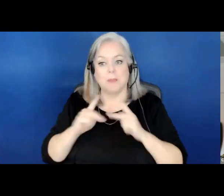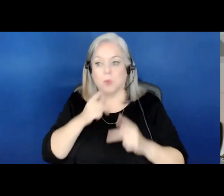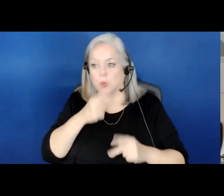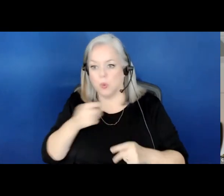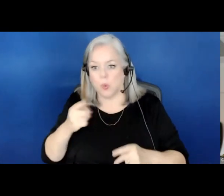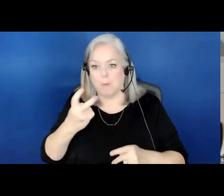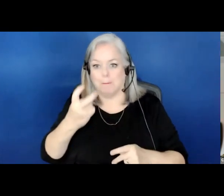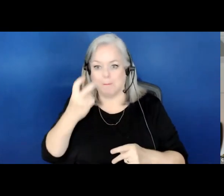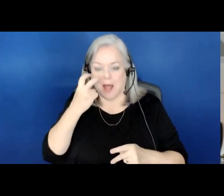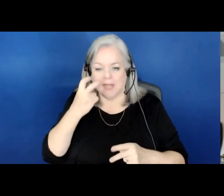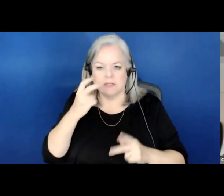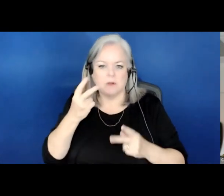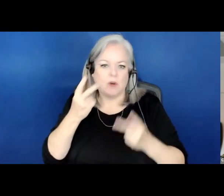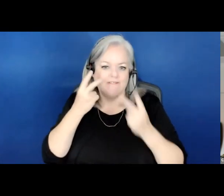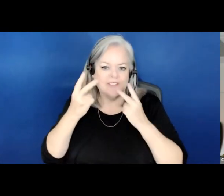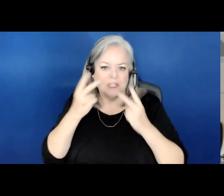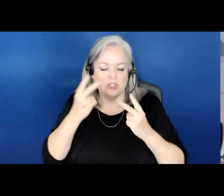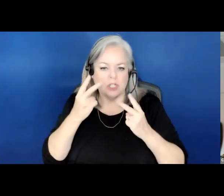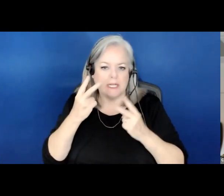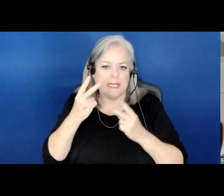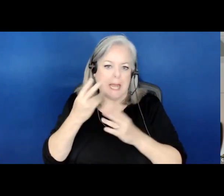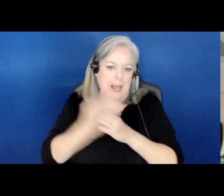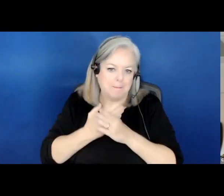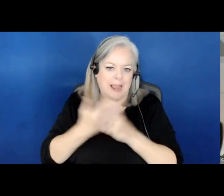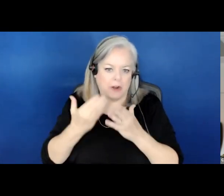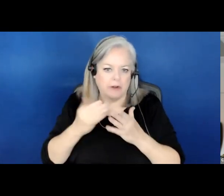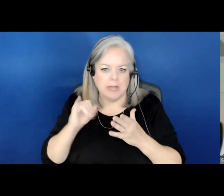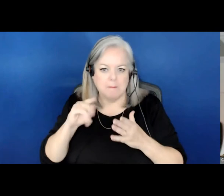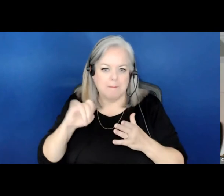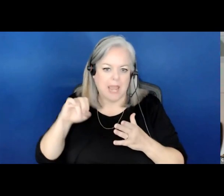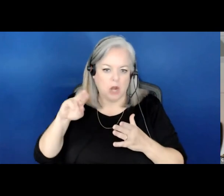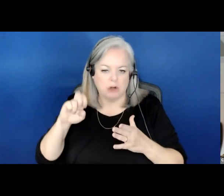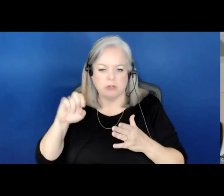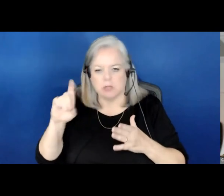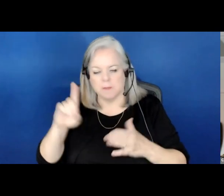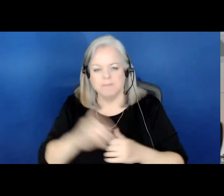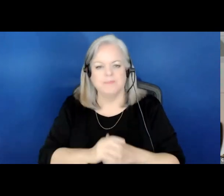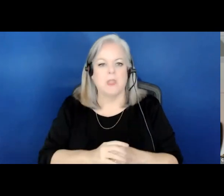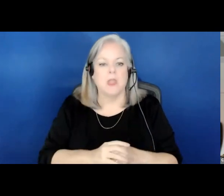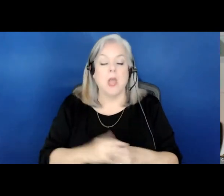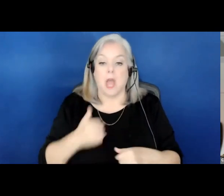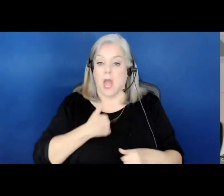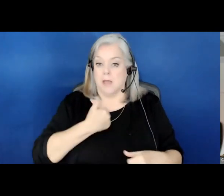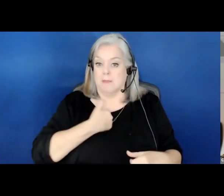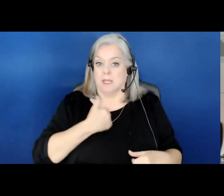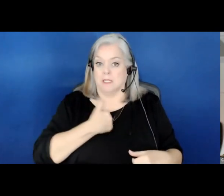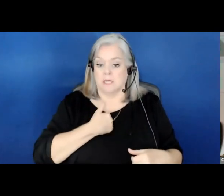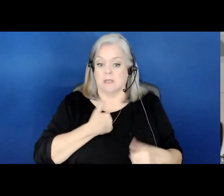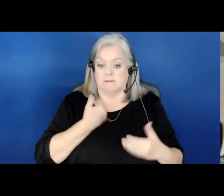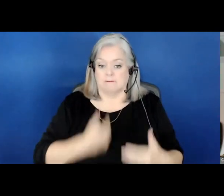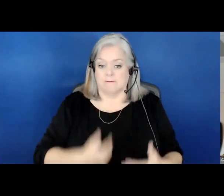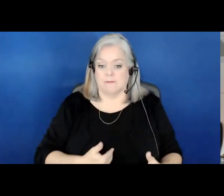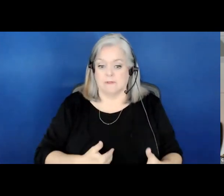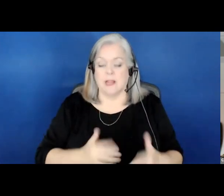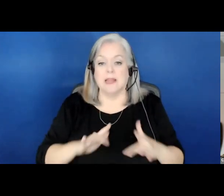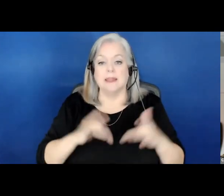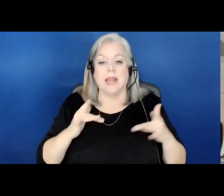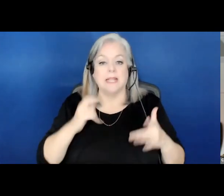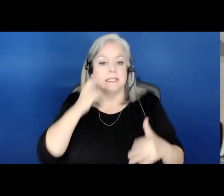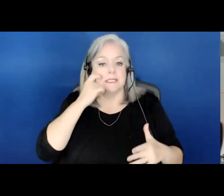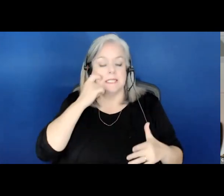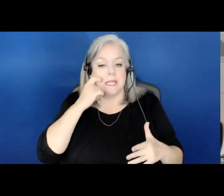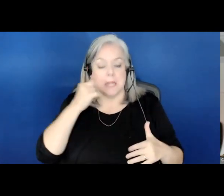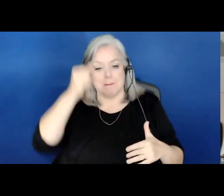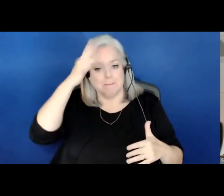and visually impaired. So I, myself, I am a light-skinned male